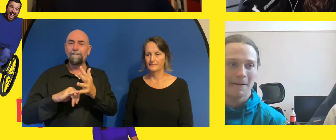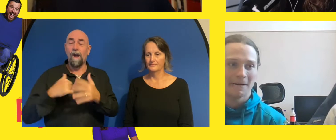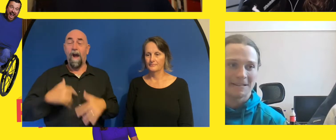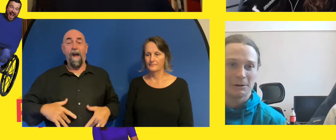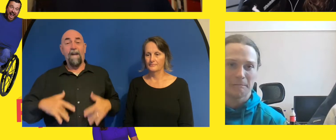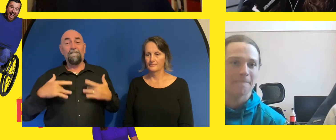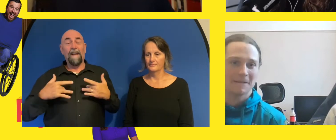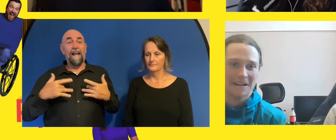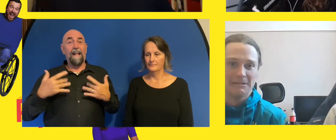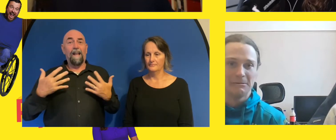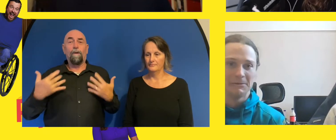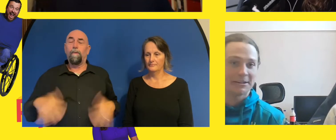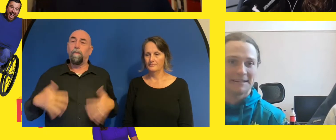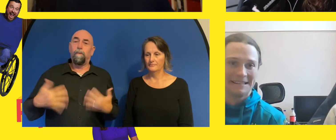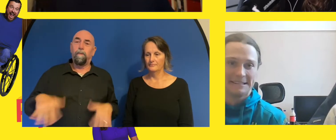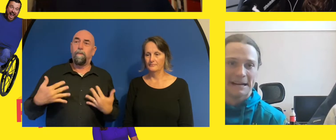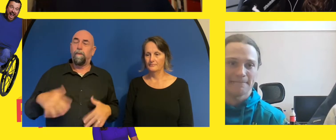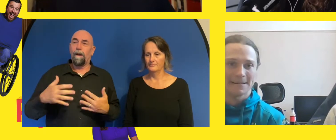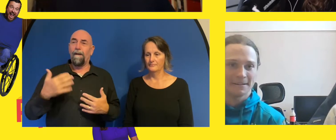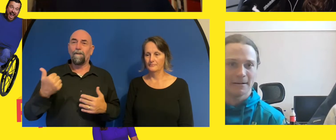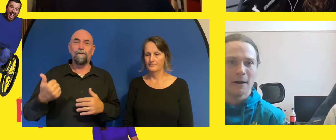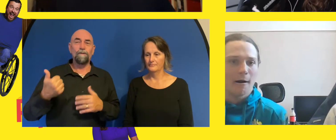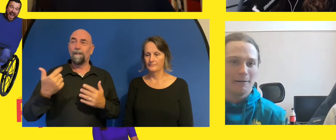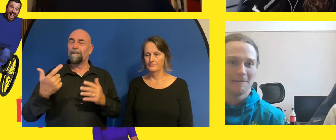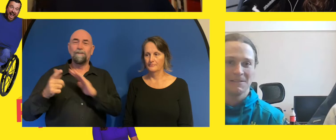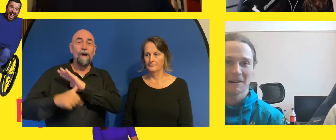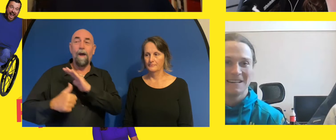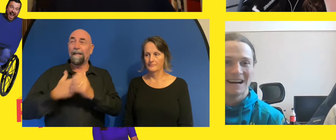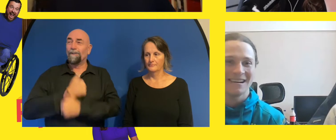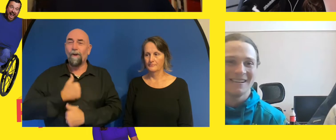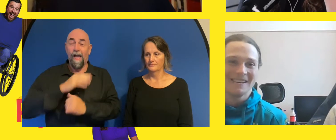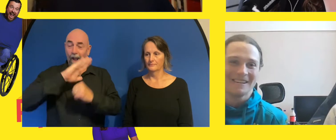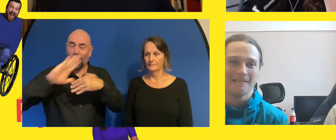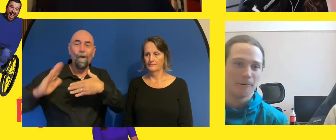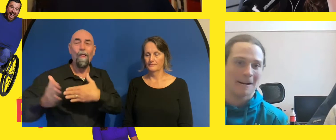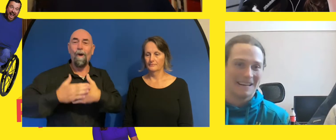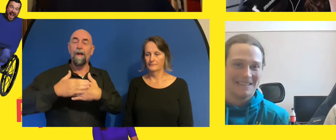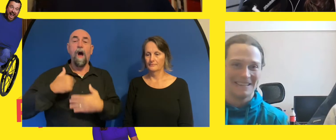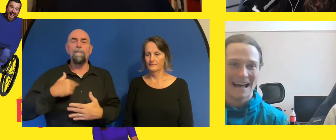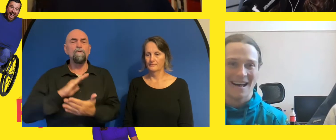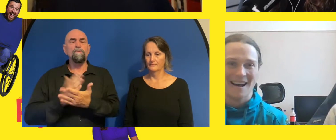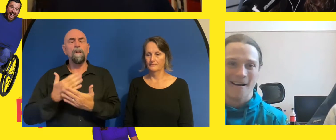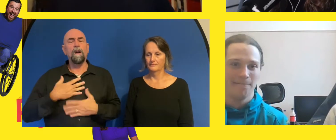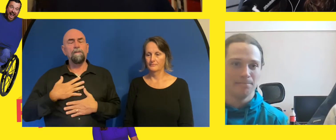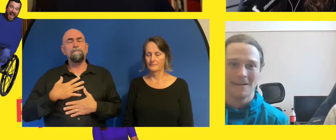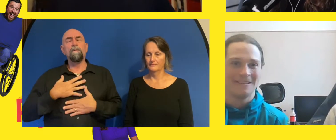I'll be honoured to represent not only the team but the whole of Australia walking into